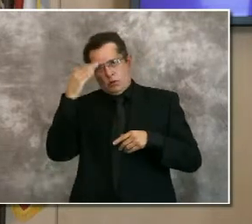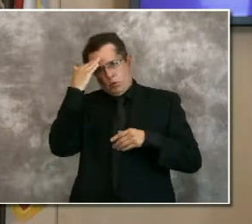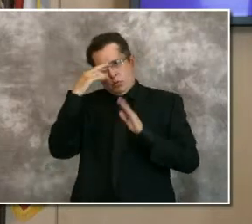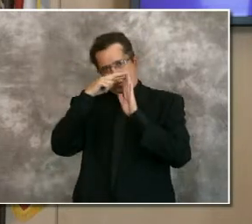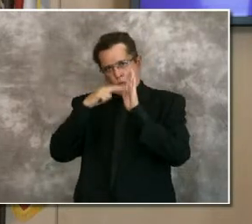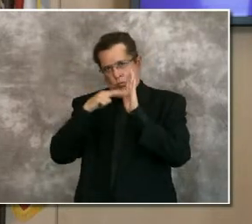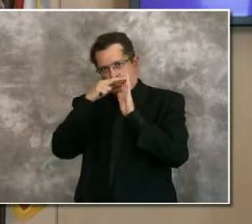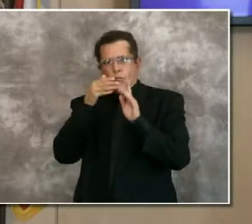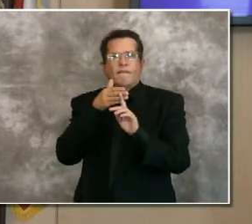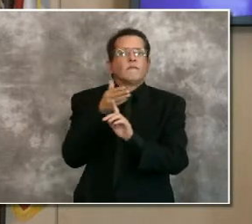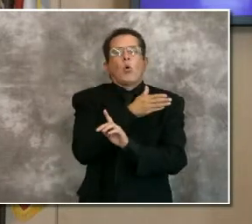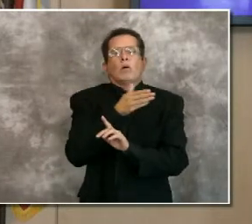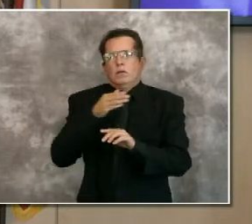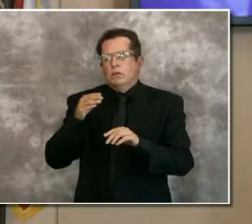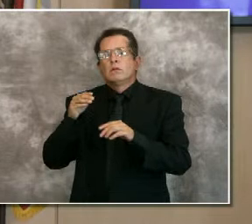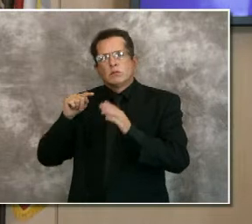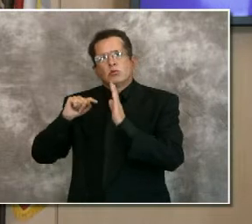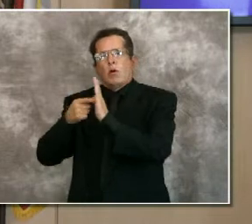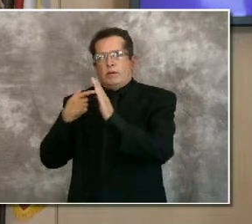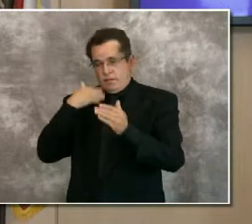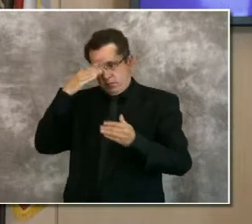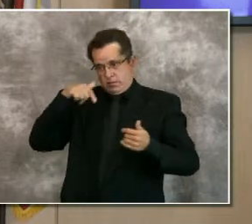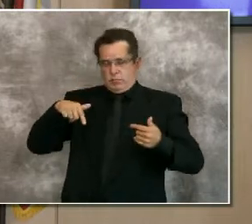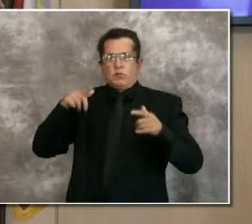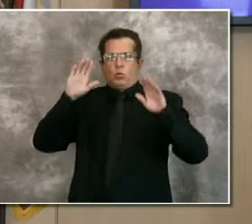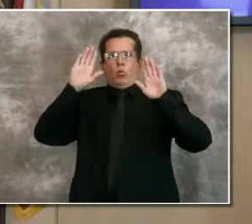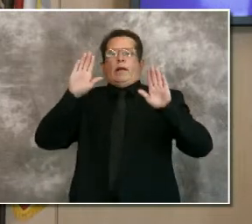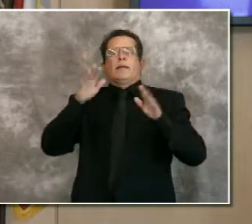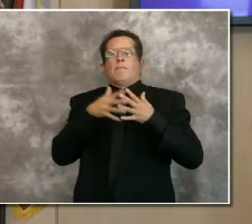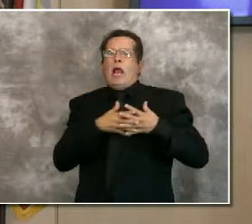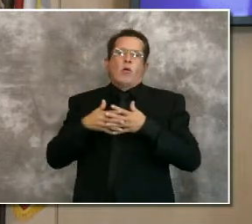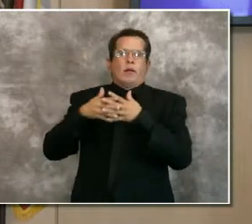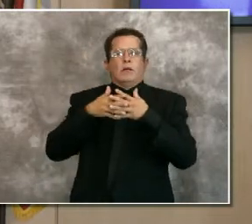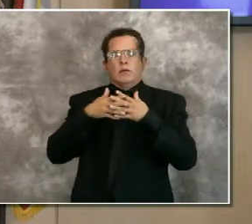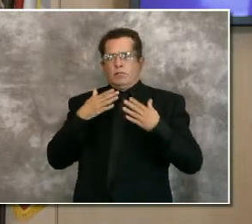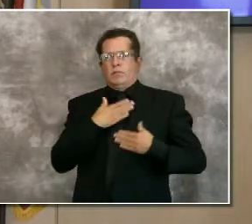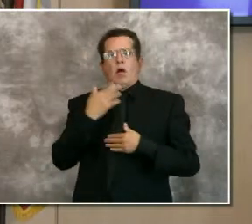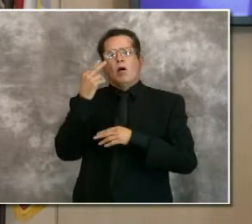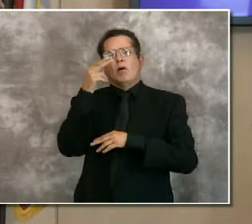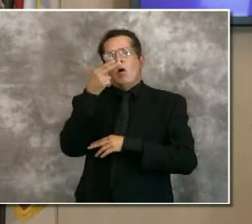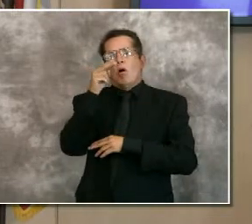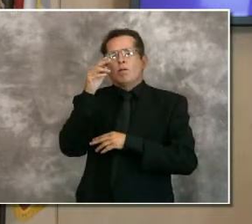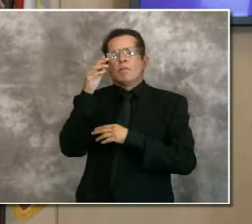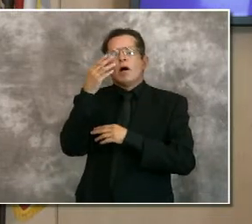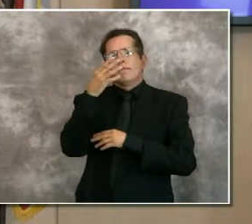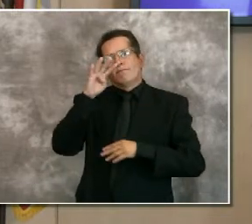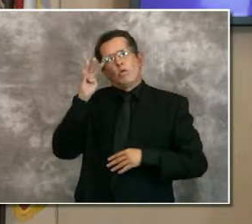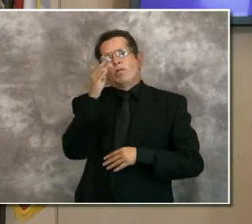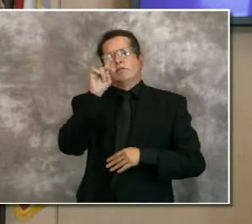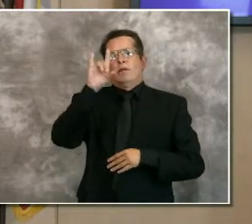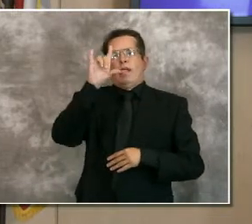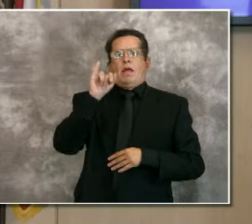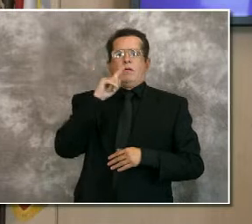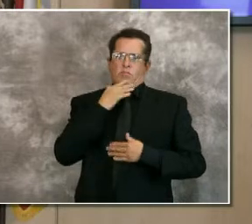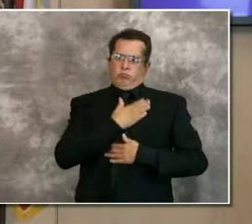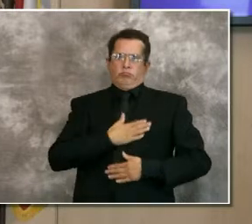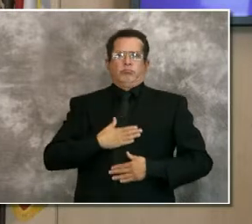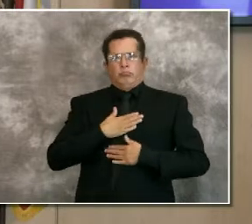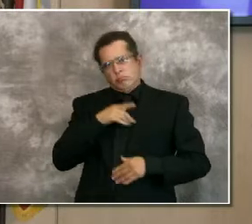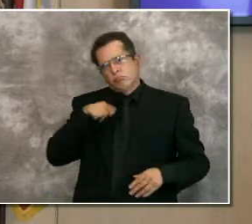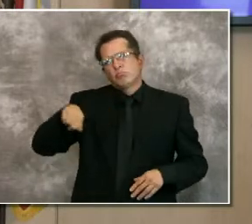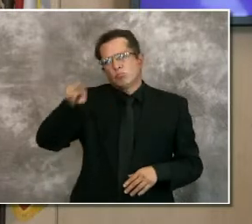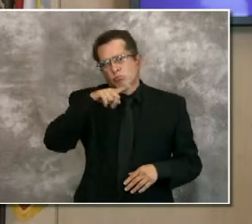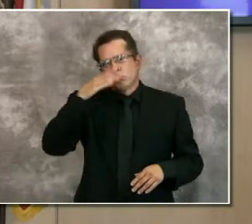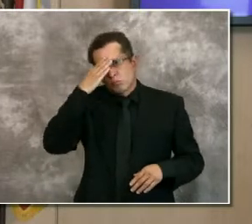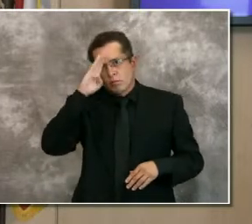We know July 4th is a great American holiday, one that all of us look forward to and one that we all love to celebrate. But this